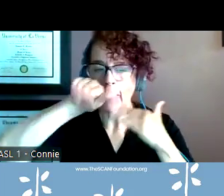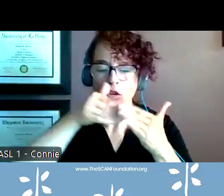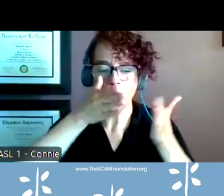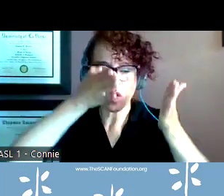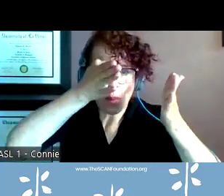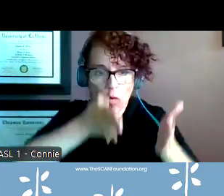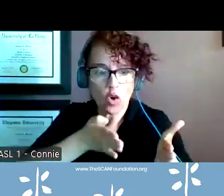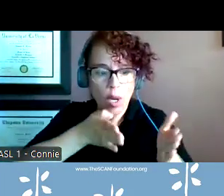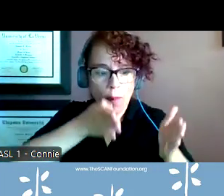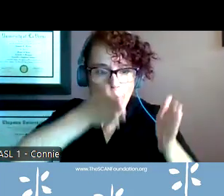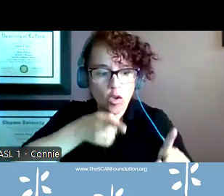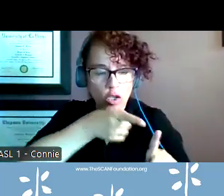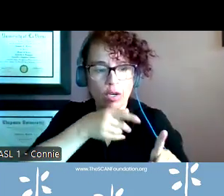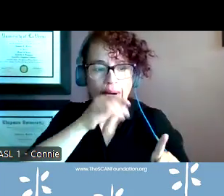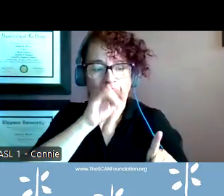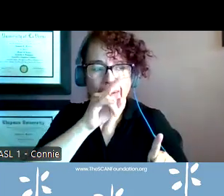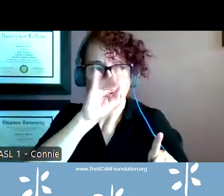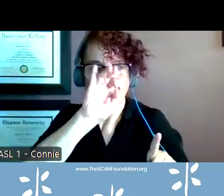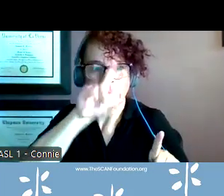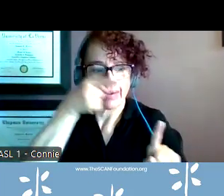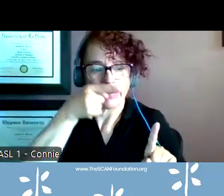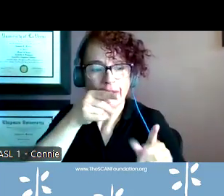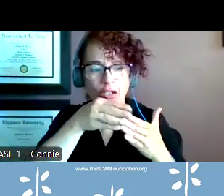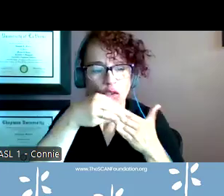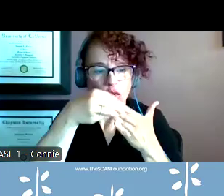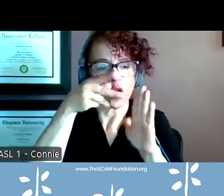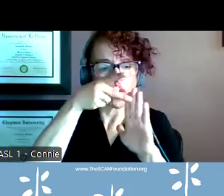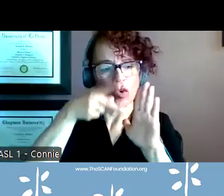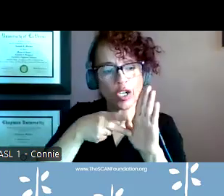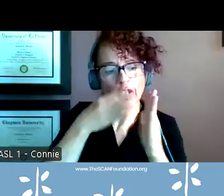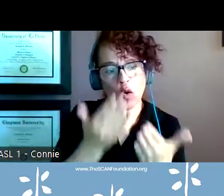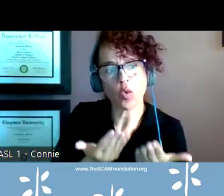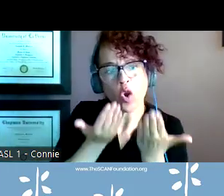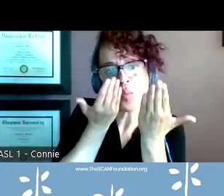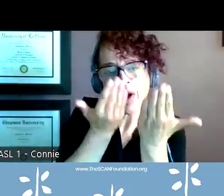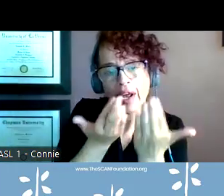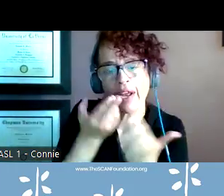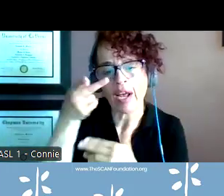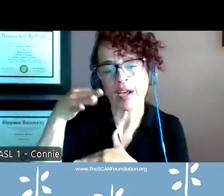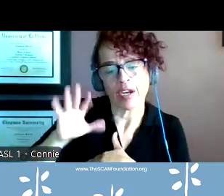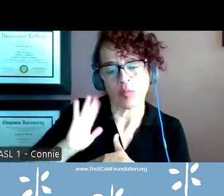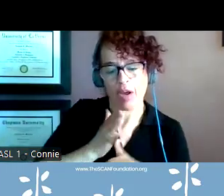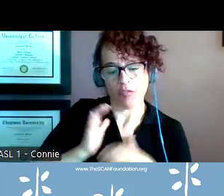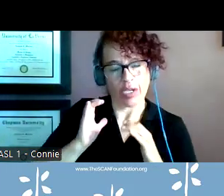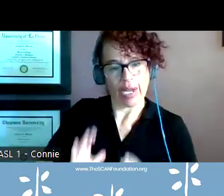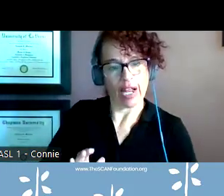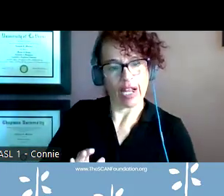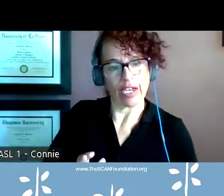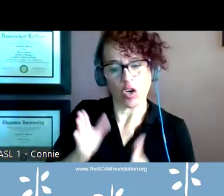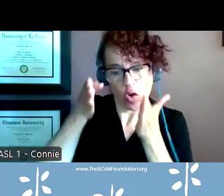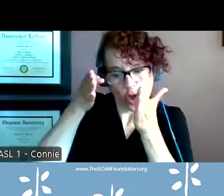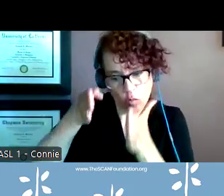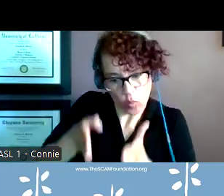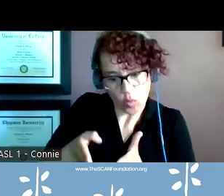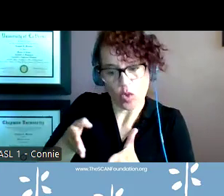person, the person-centered ideals, are the guiding principles for recommendations on behalf of our clients and the individuals